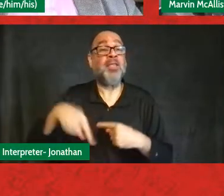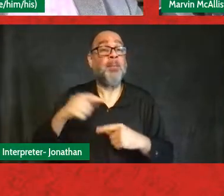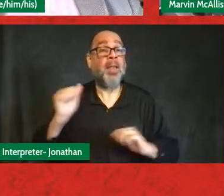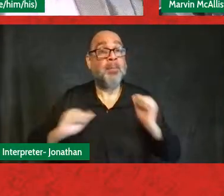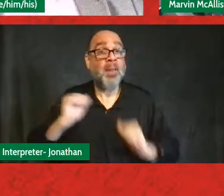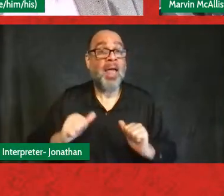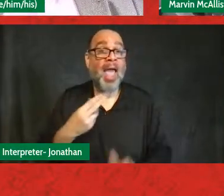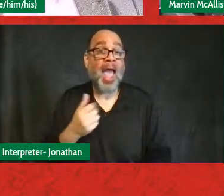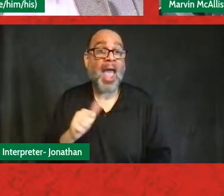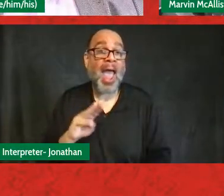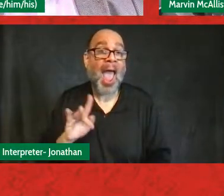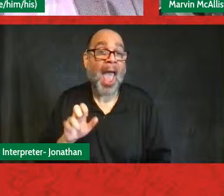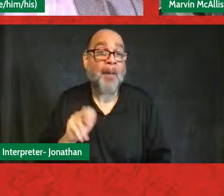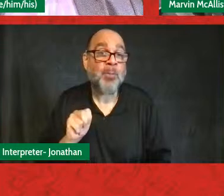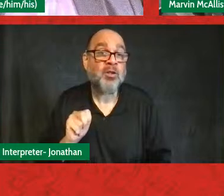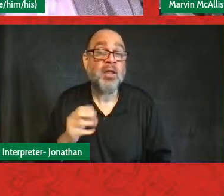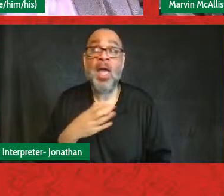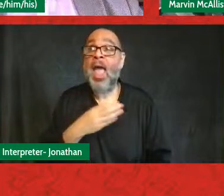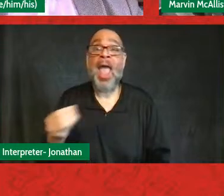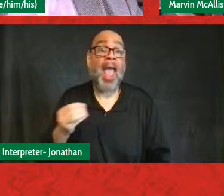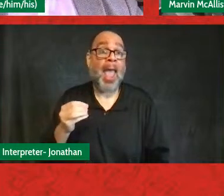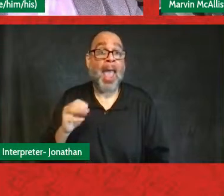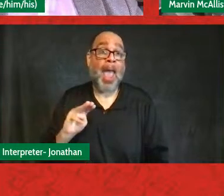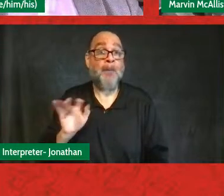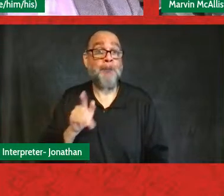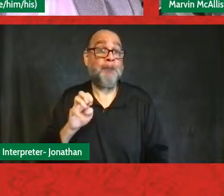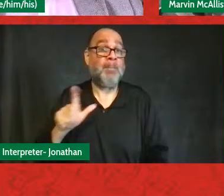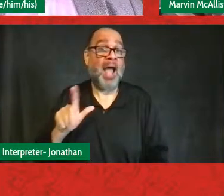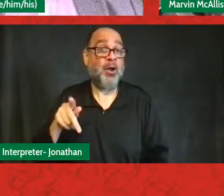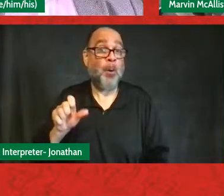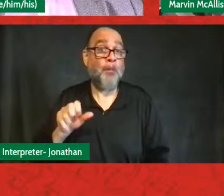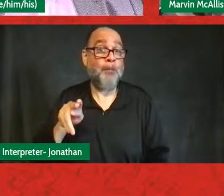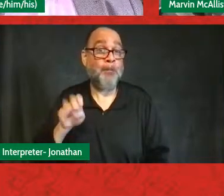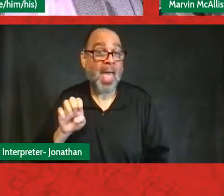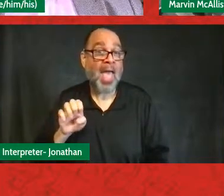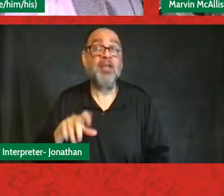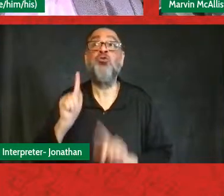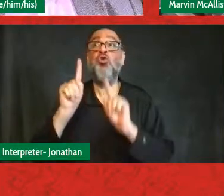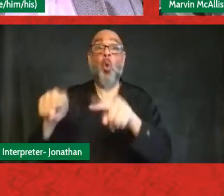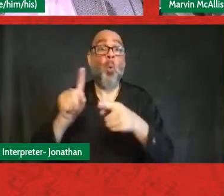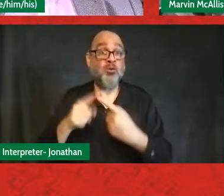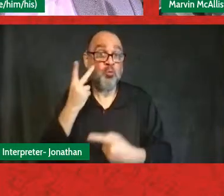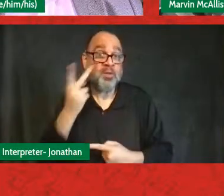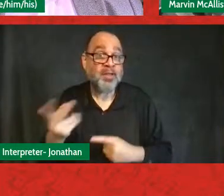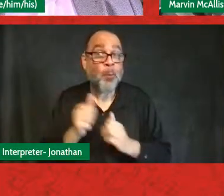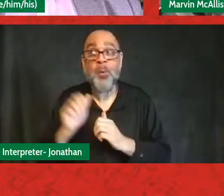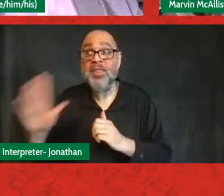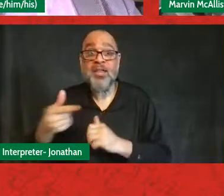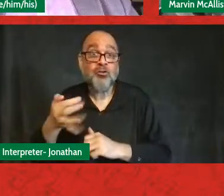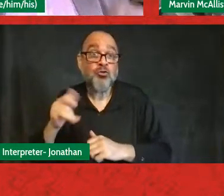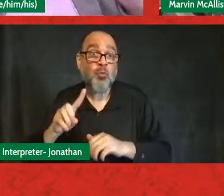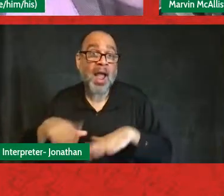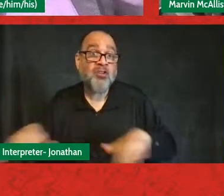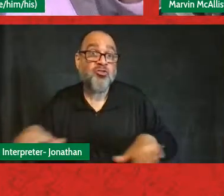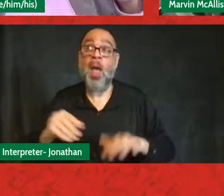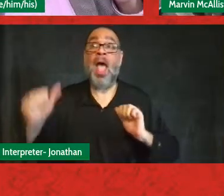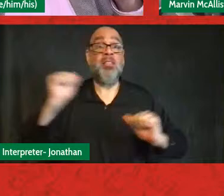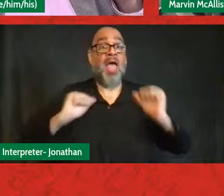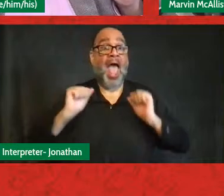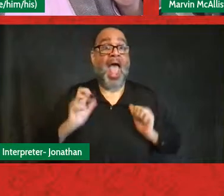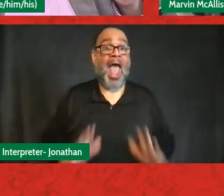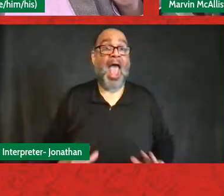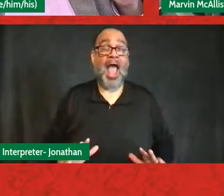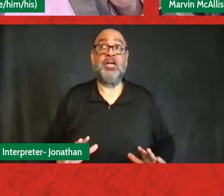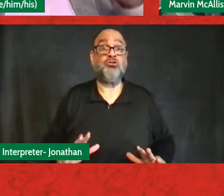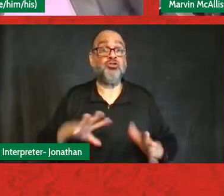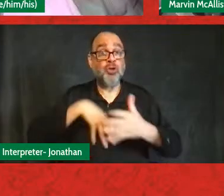guy named Michael Pence going to see it with his grandchildren, and the actors at the end of the play coming out saying, the policies